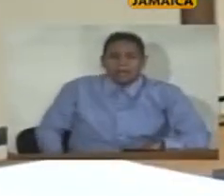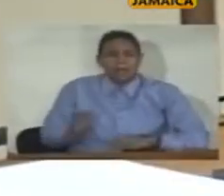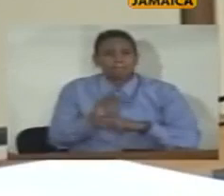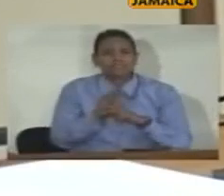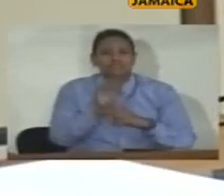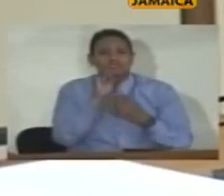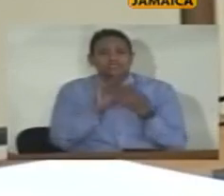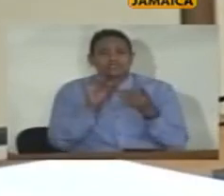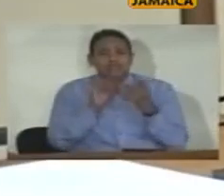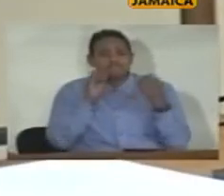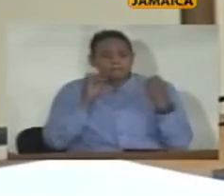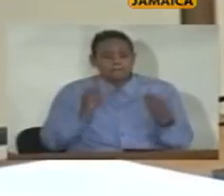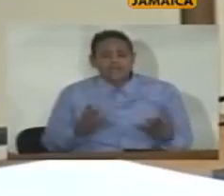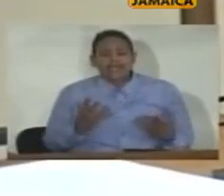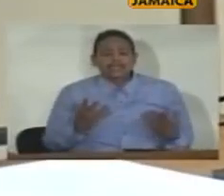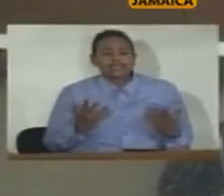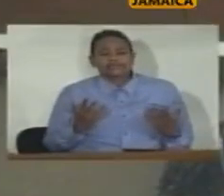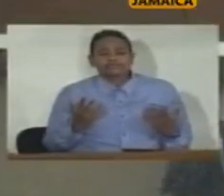of